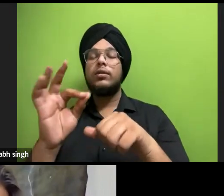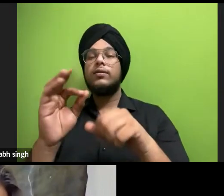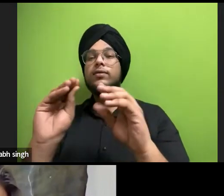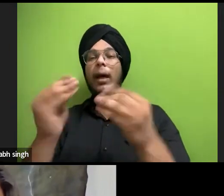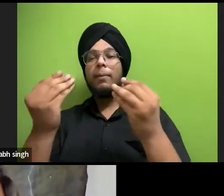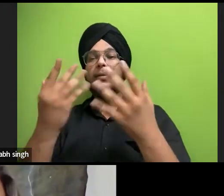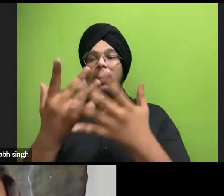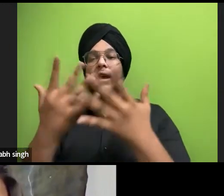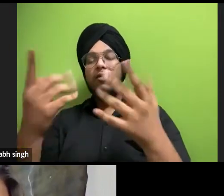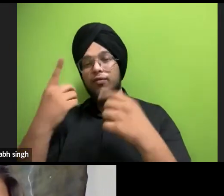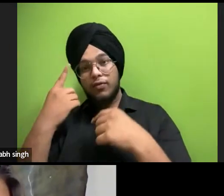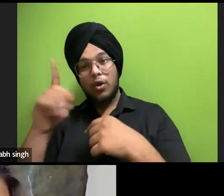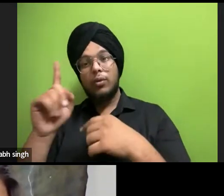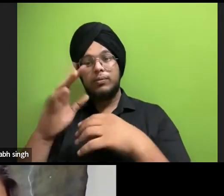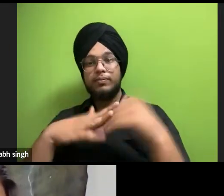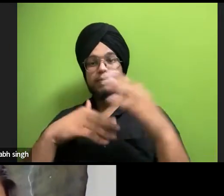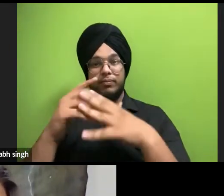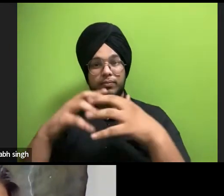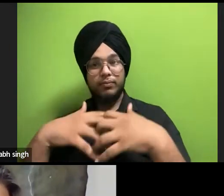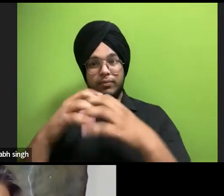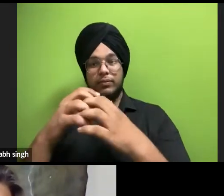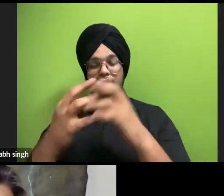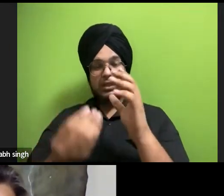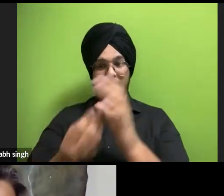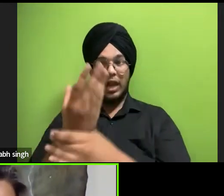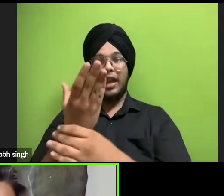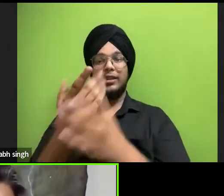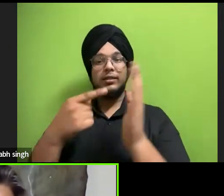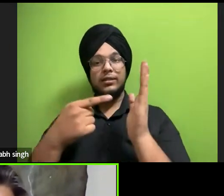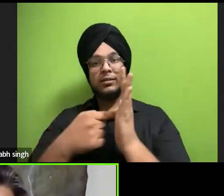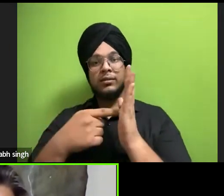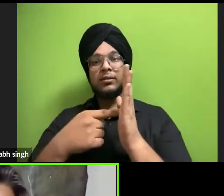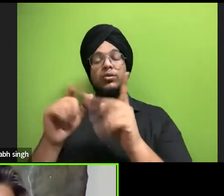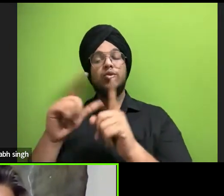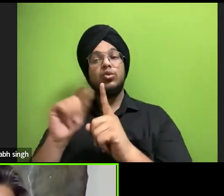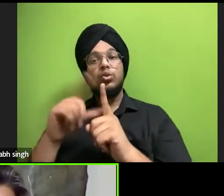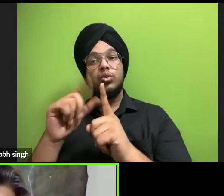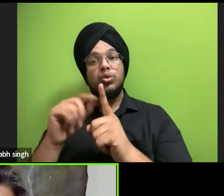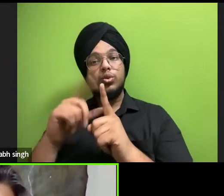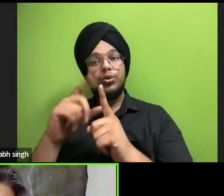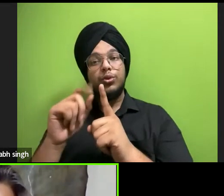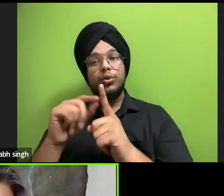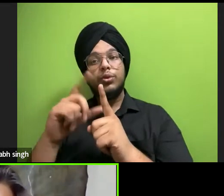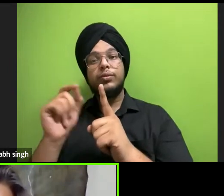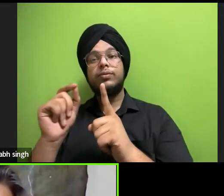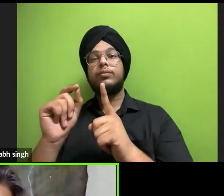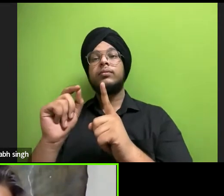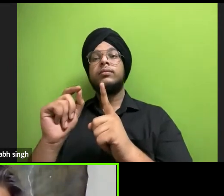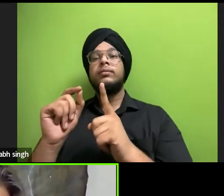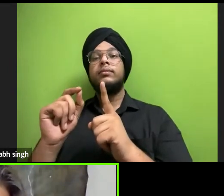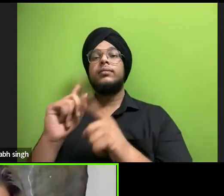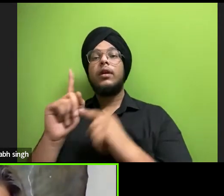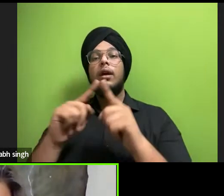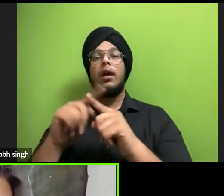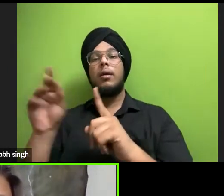from the beginning, and knowing that that building is about